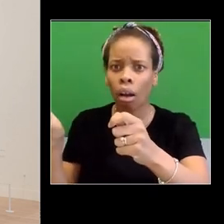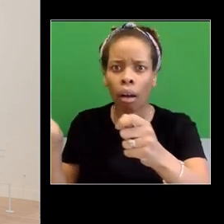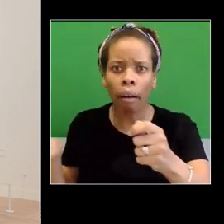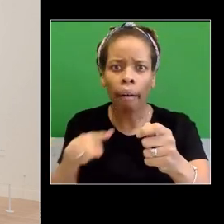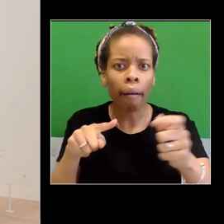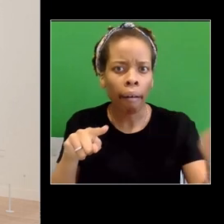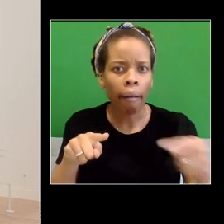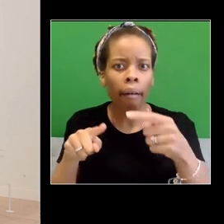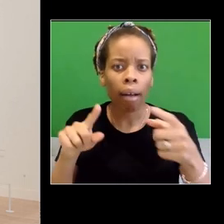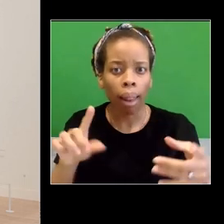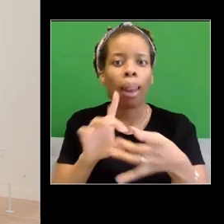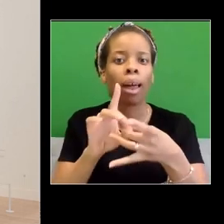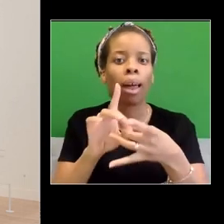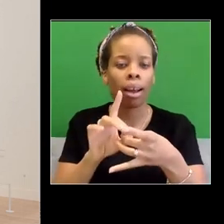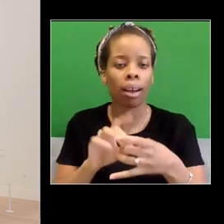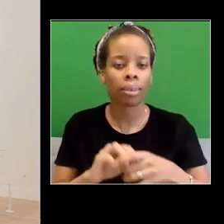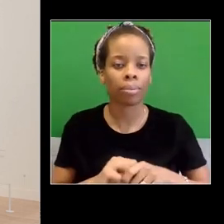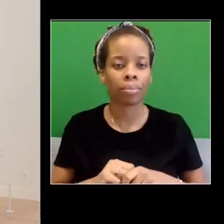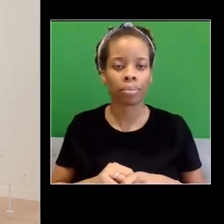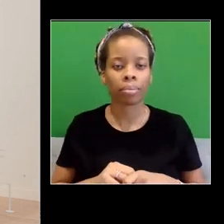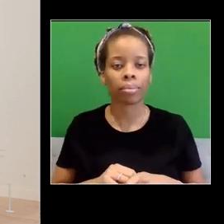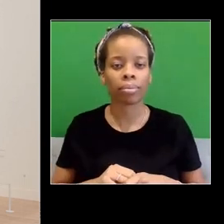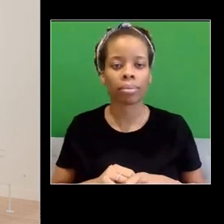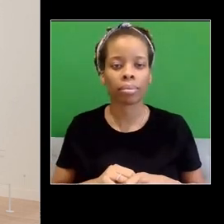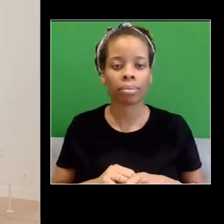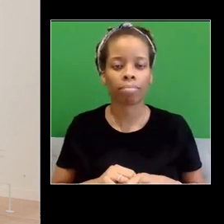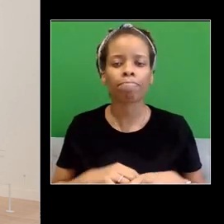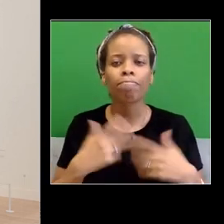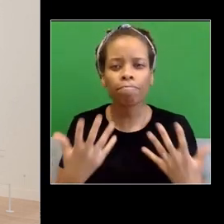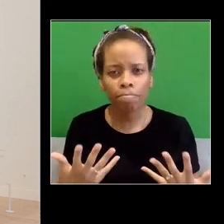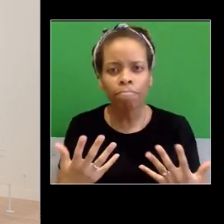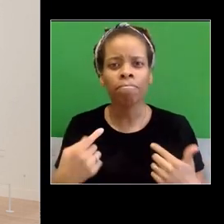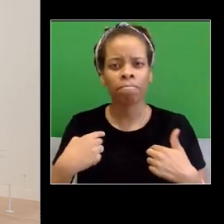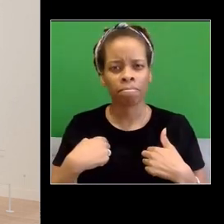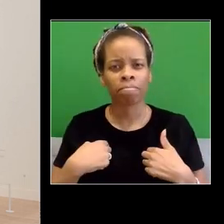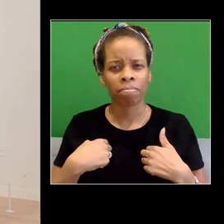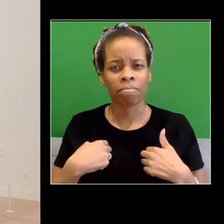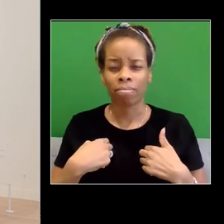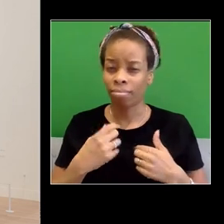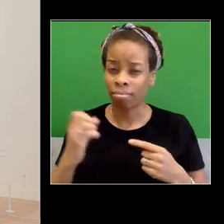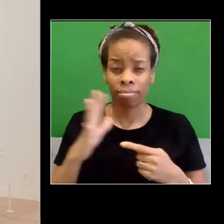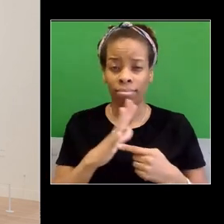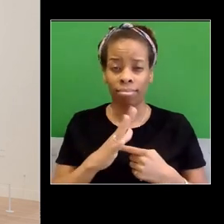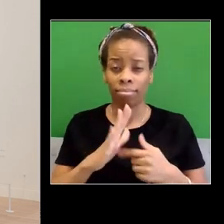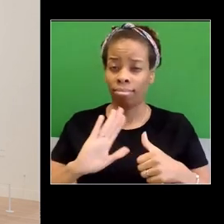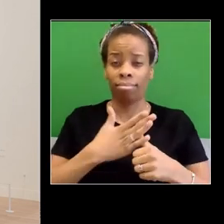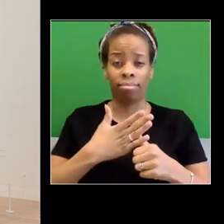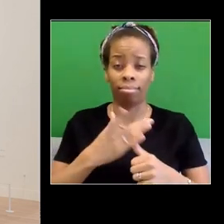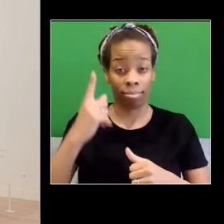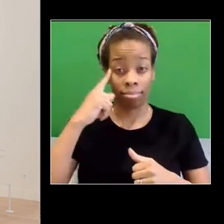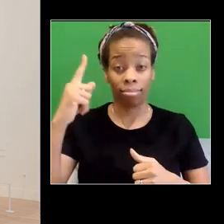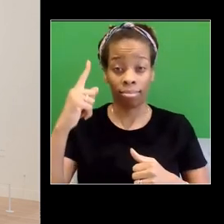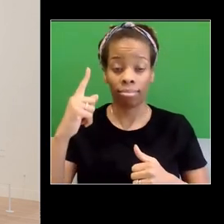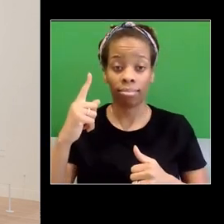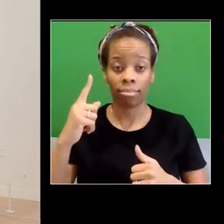other. Yeah. So I think that imperative, I always think about that, like setting